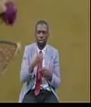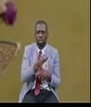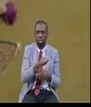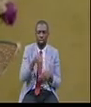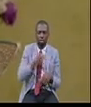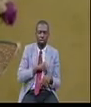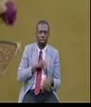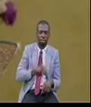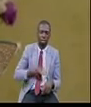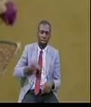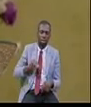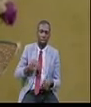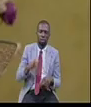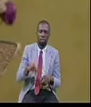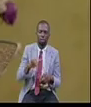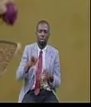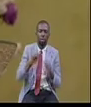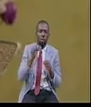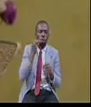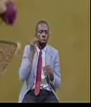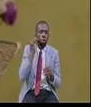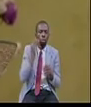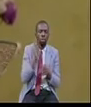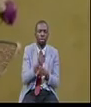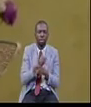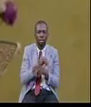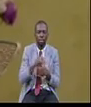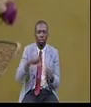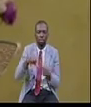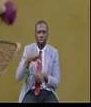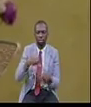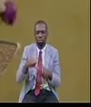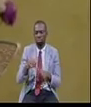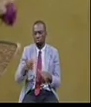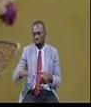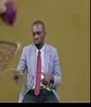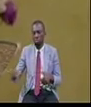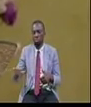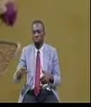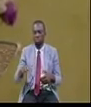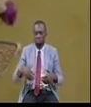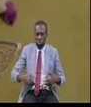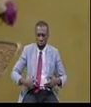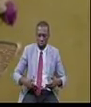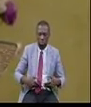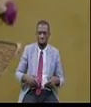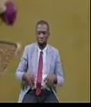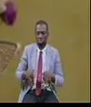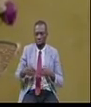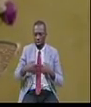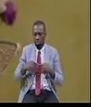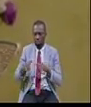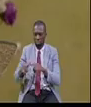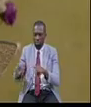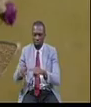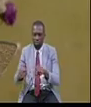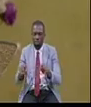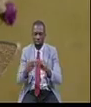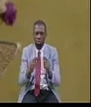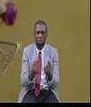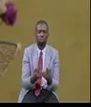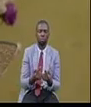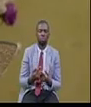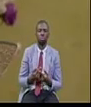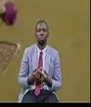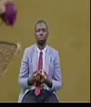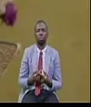participate effectively. The children, youths, and adults have their separate house fellowships. The time of